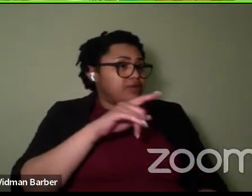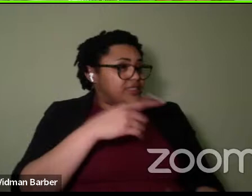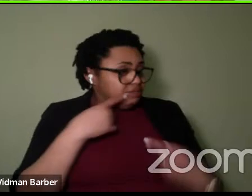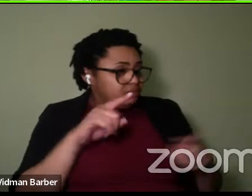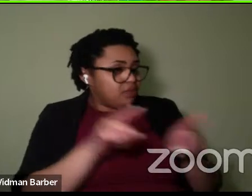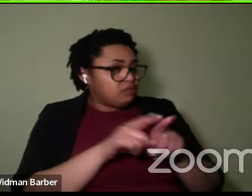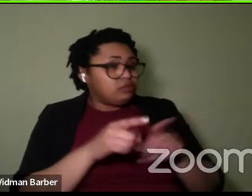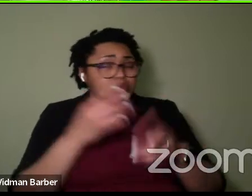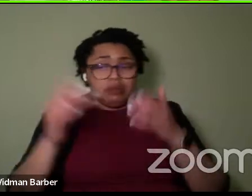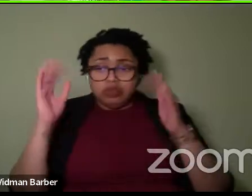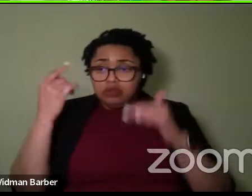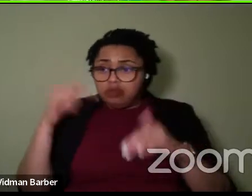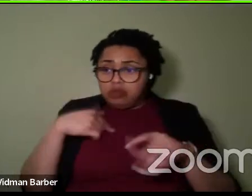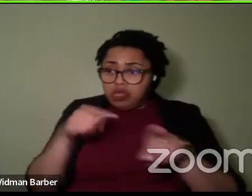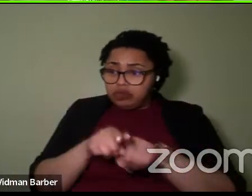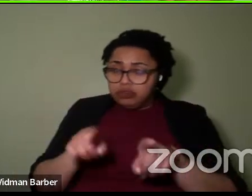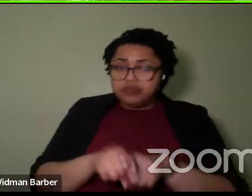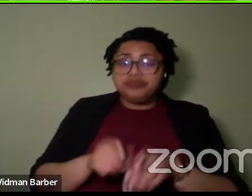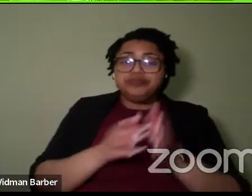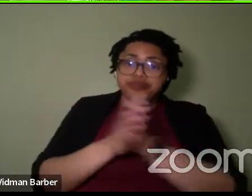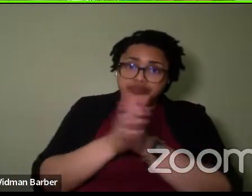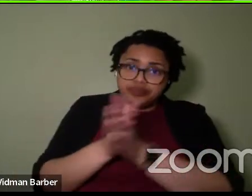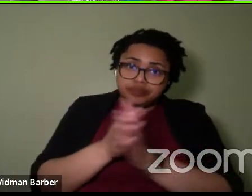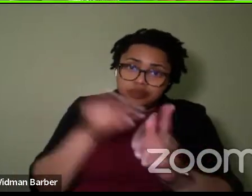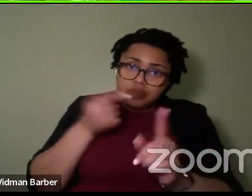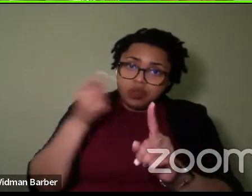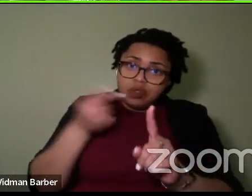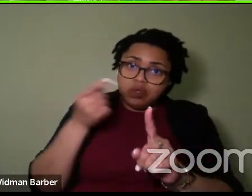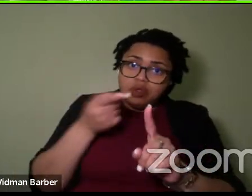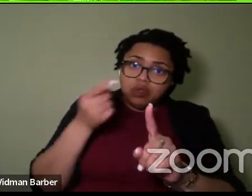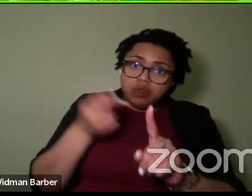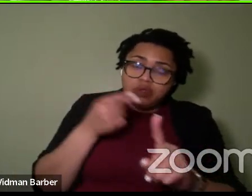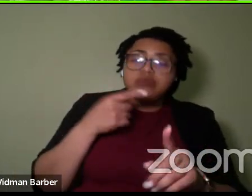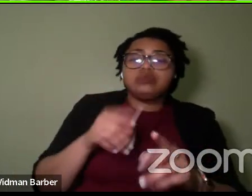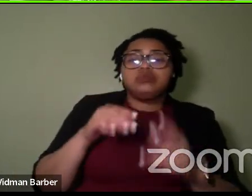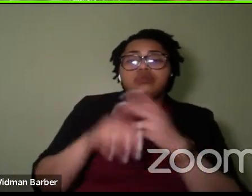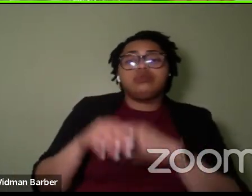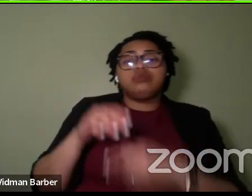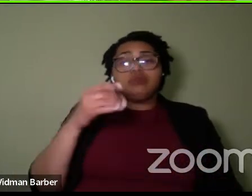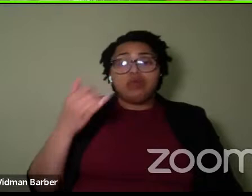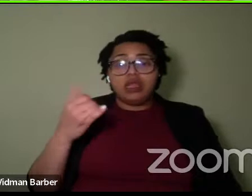for me to persevere in these toxic spaces that I'm currently at.